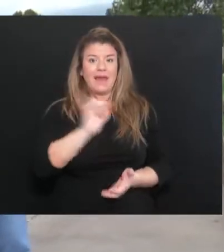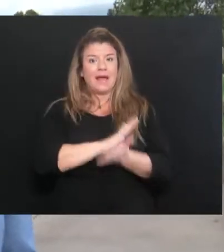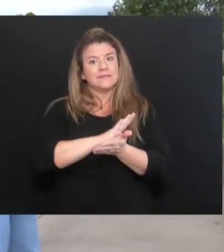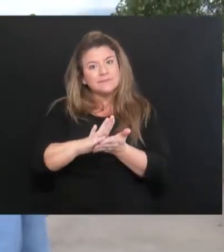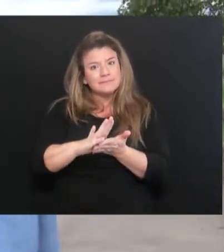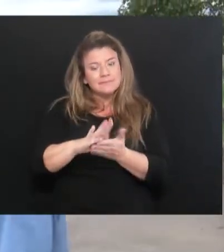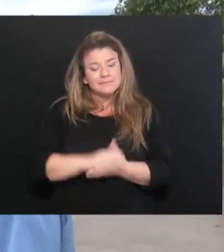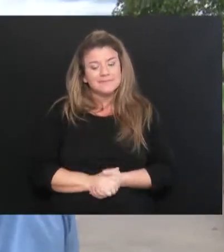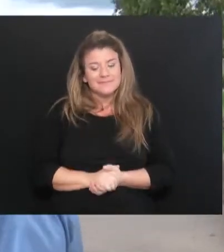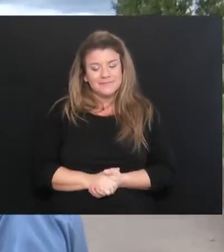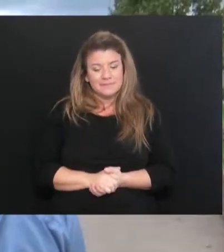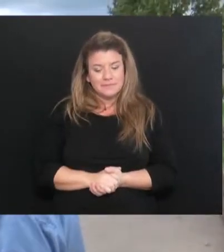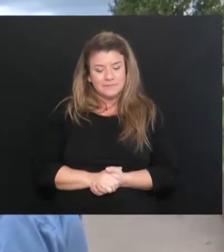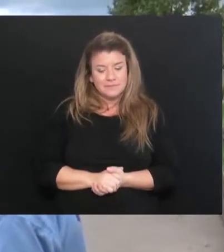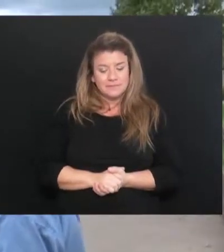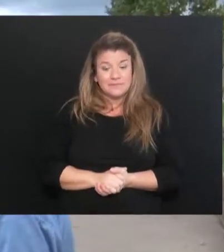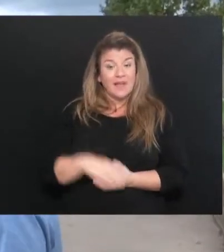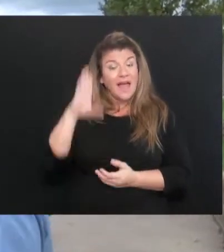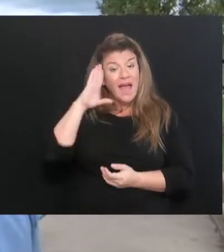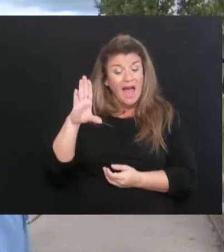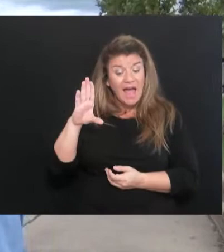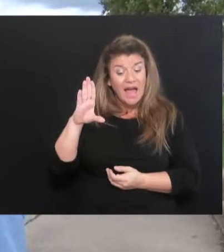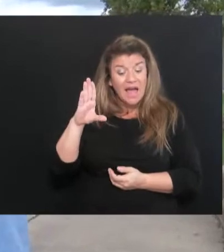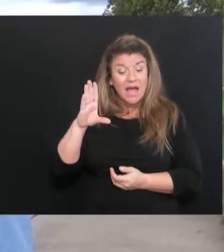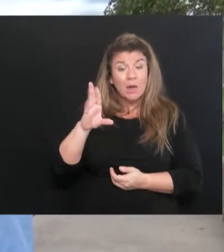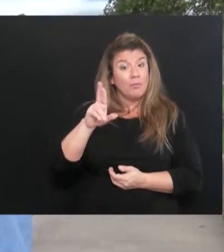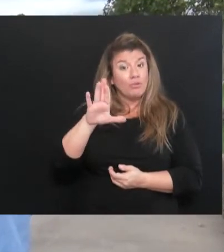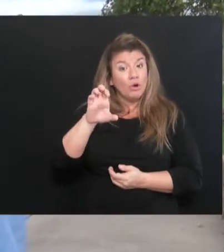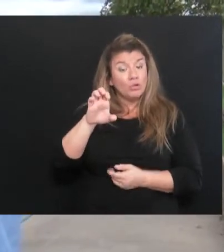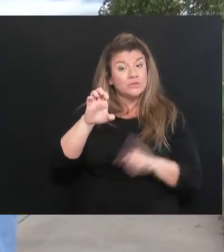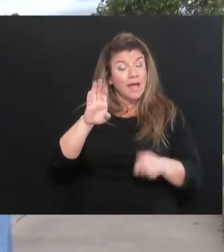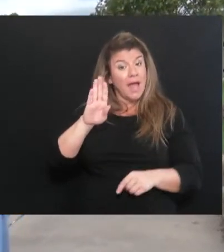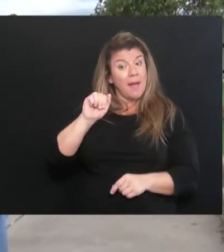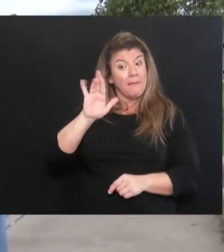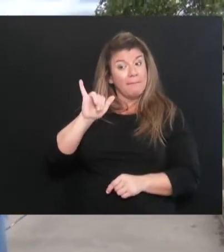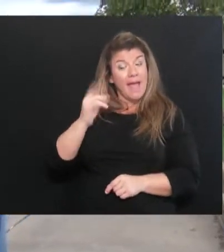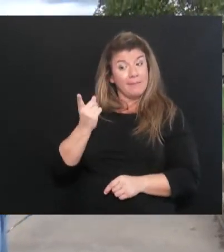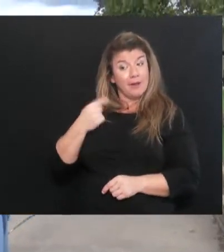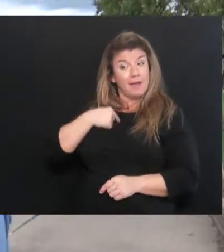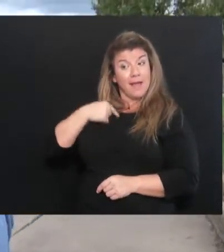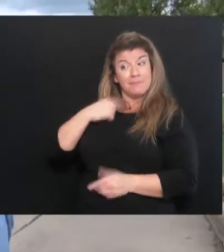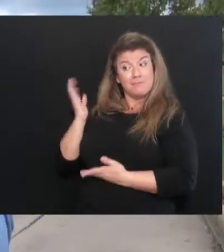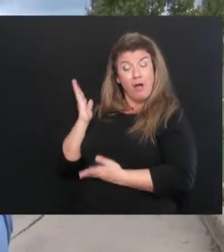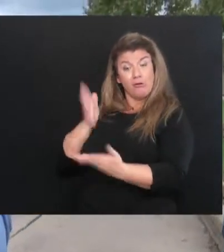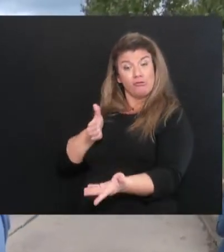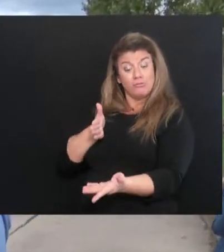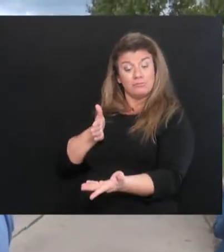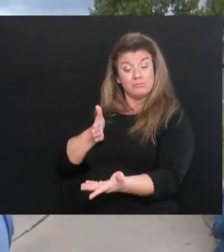Hey, Bruce, Baby Dog and I brought you